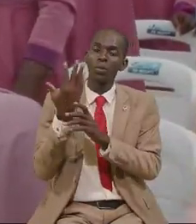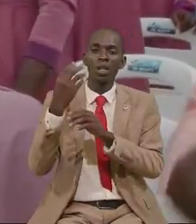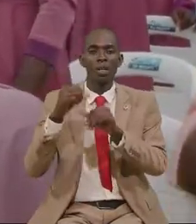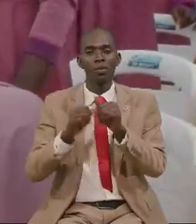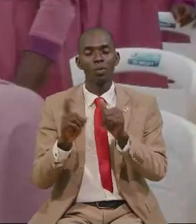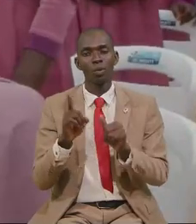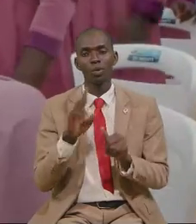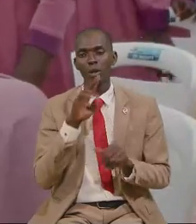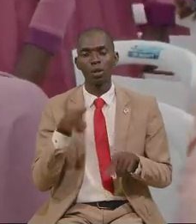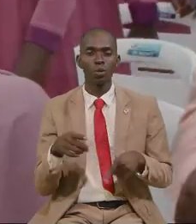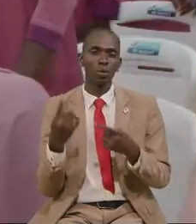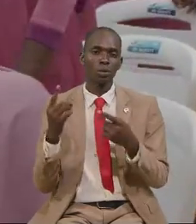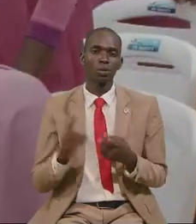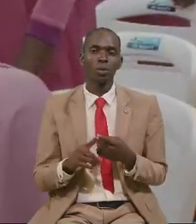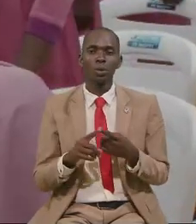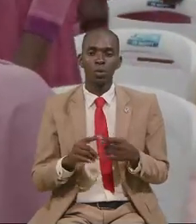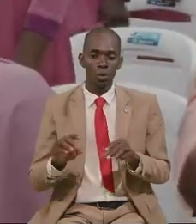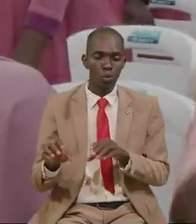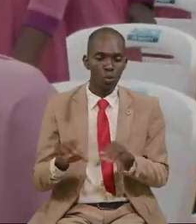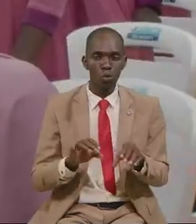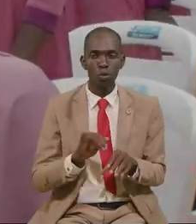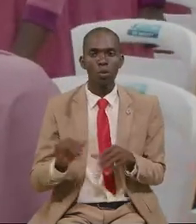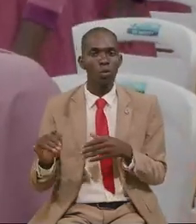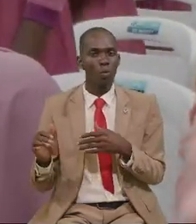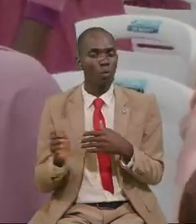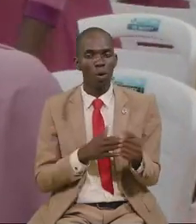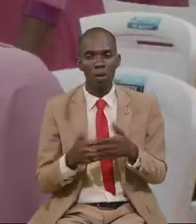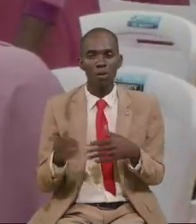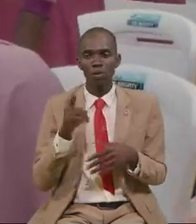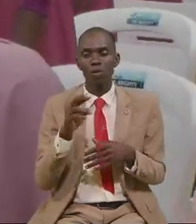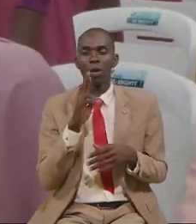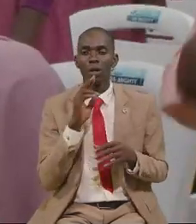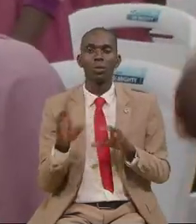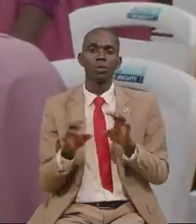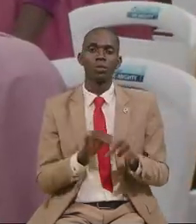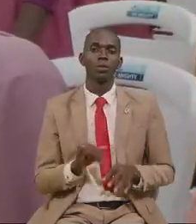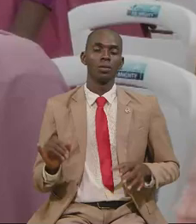going, doing whatever you're doing.